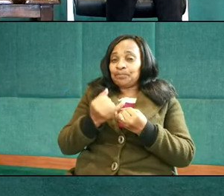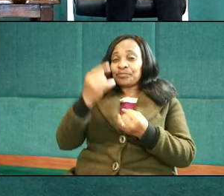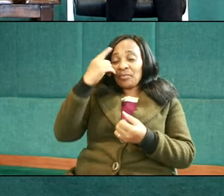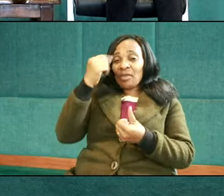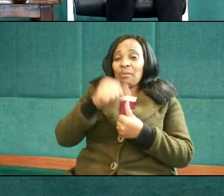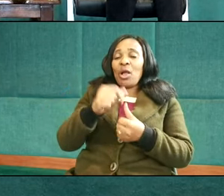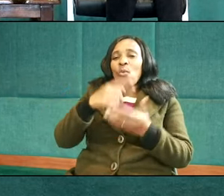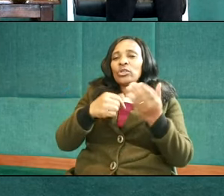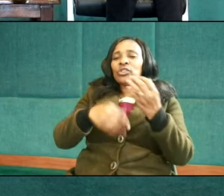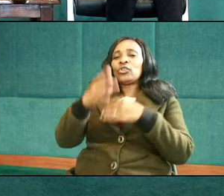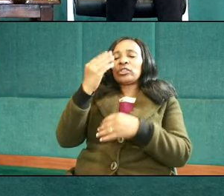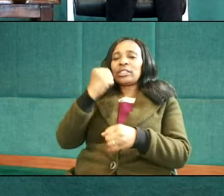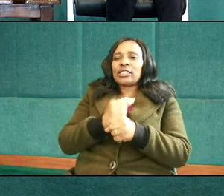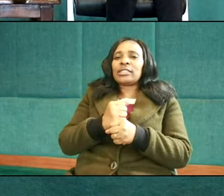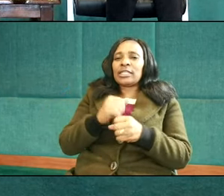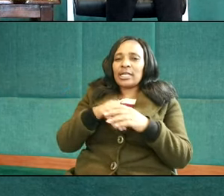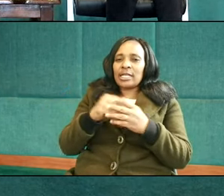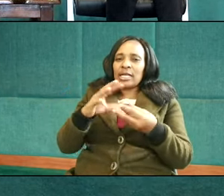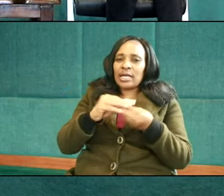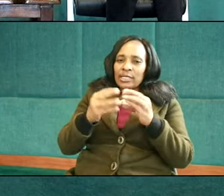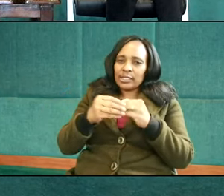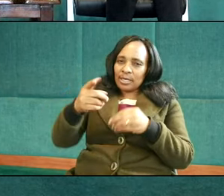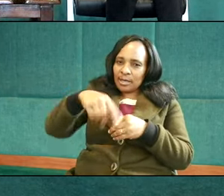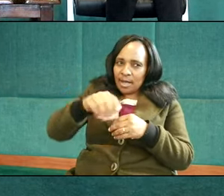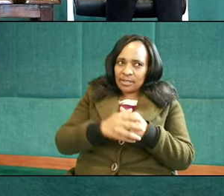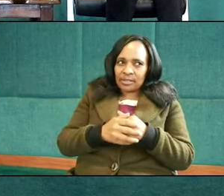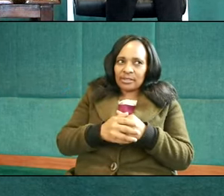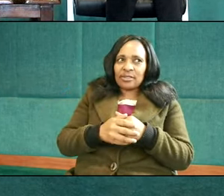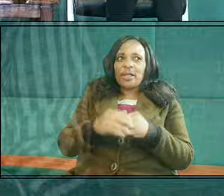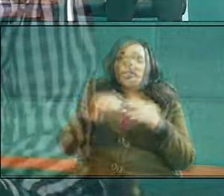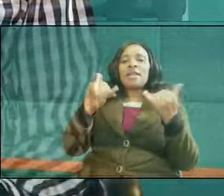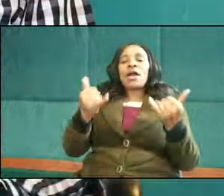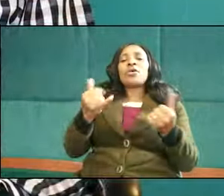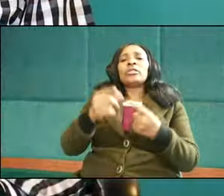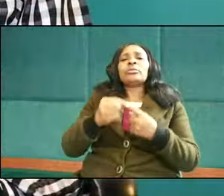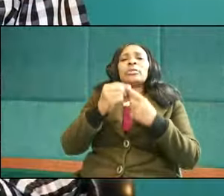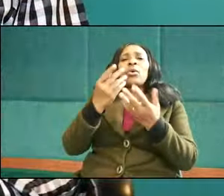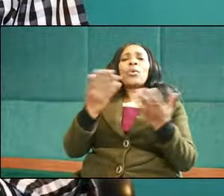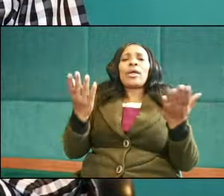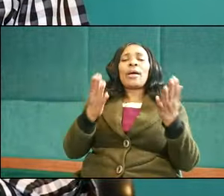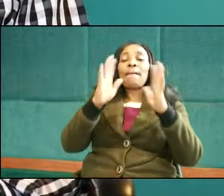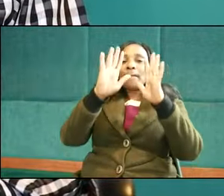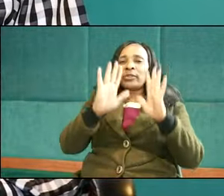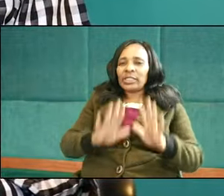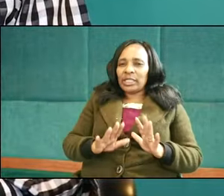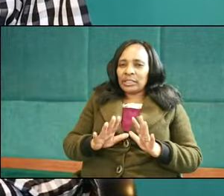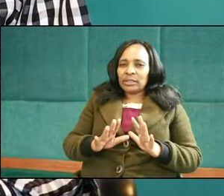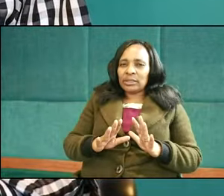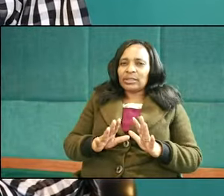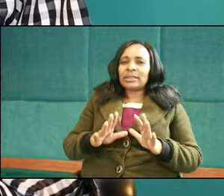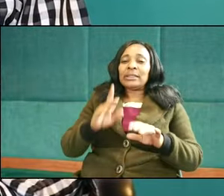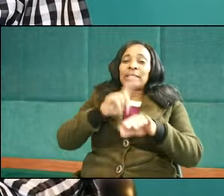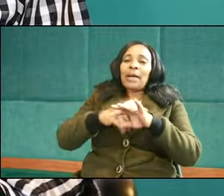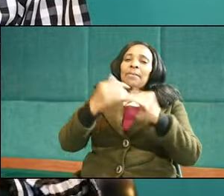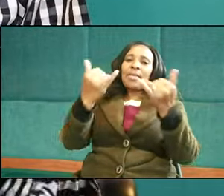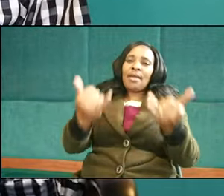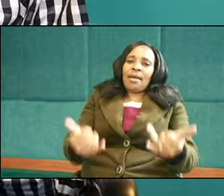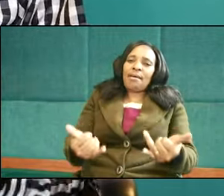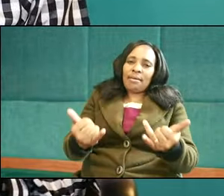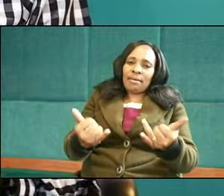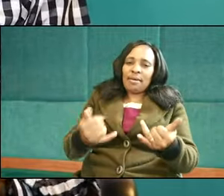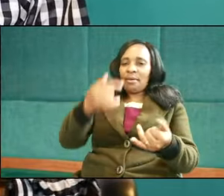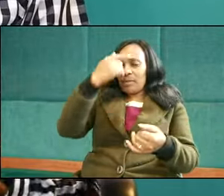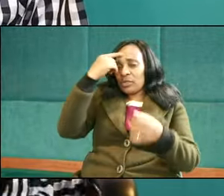remember what God did in creating us. And it's particularly important for us when we are still young, because